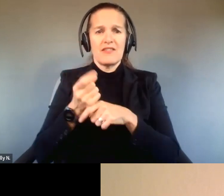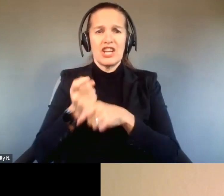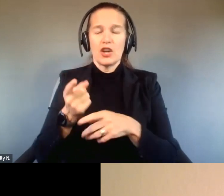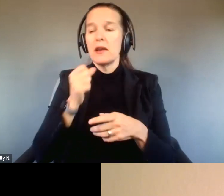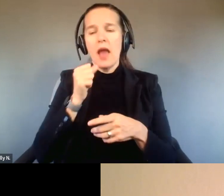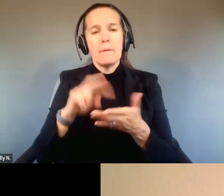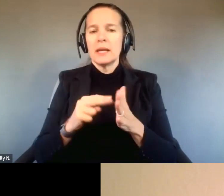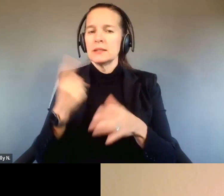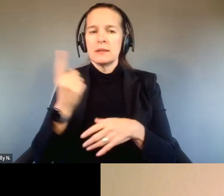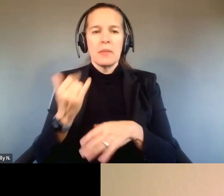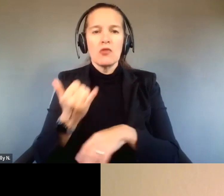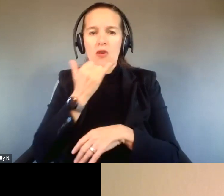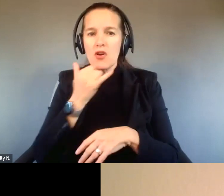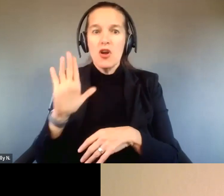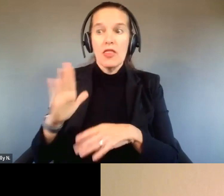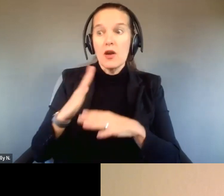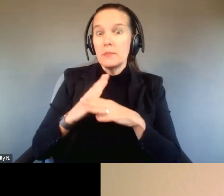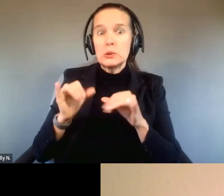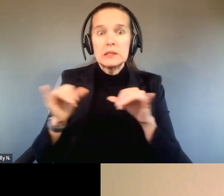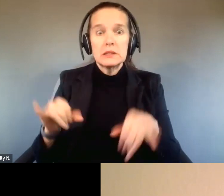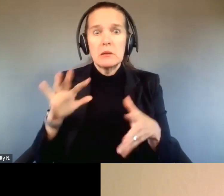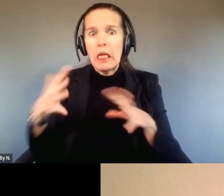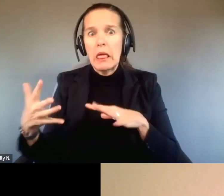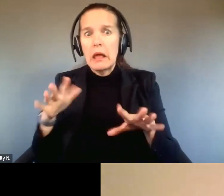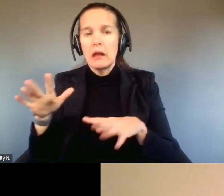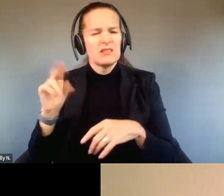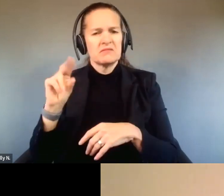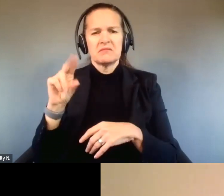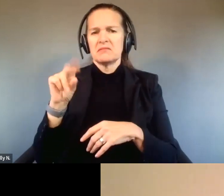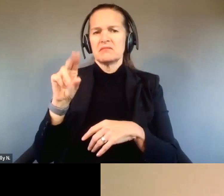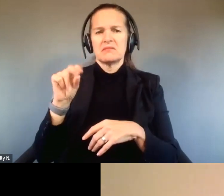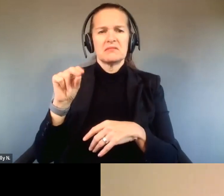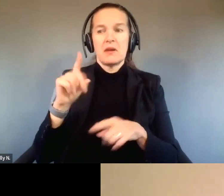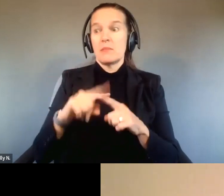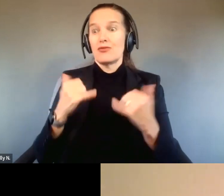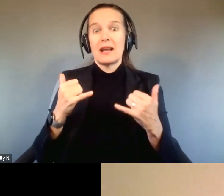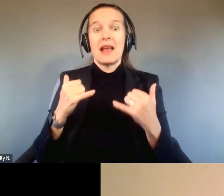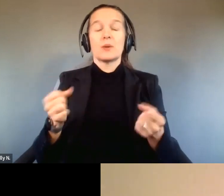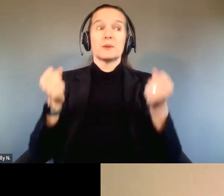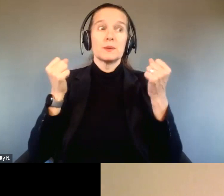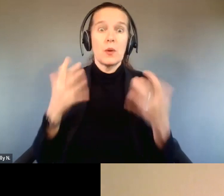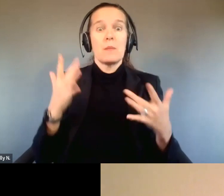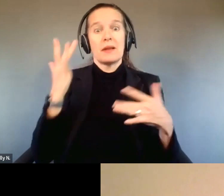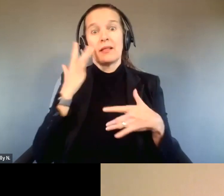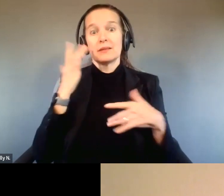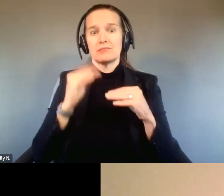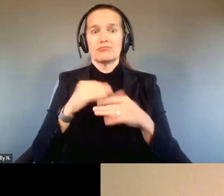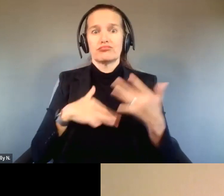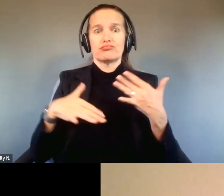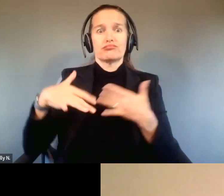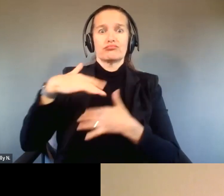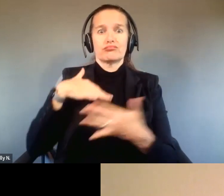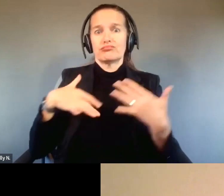immune system or anything else like that. But right now, there's so many that are circulating, as Dr. Green had said, and